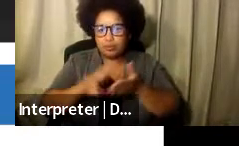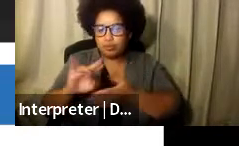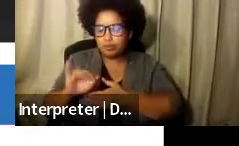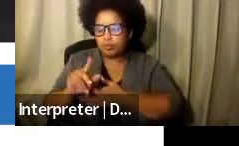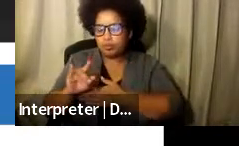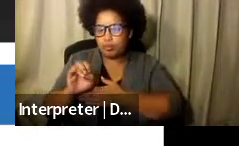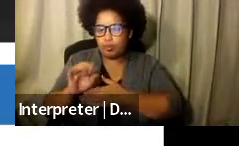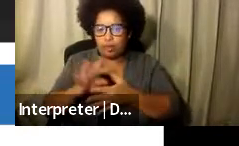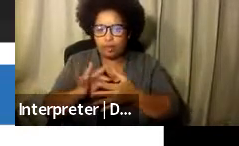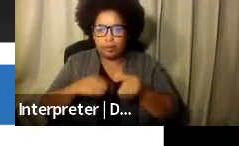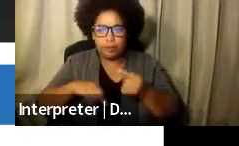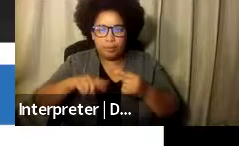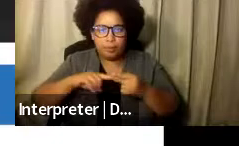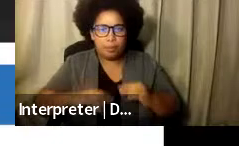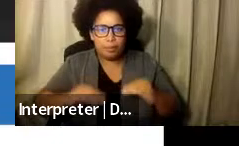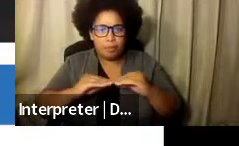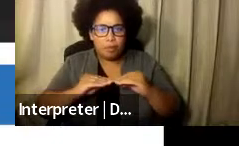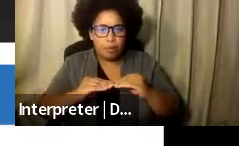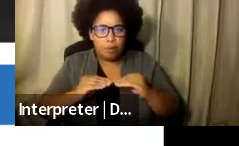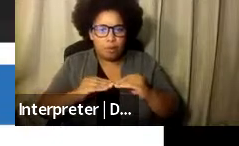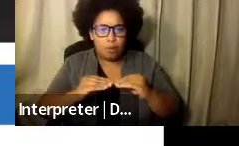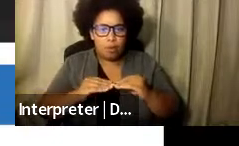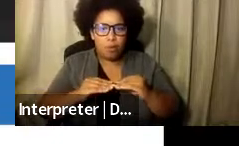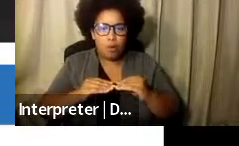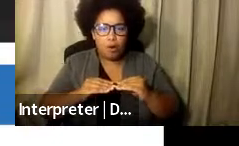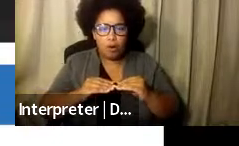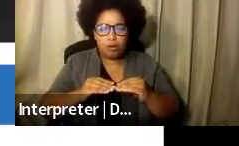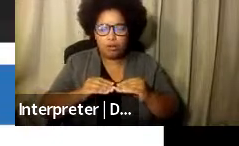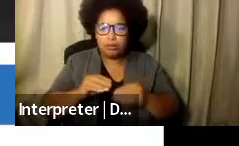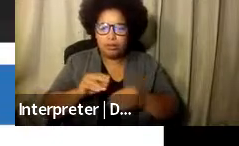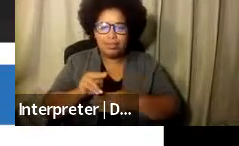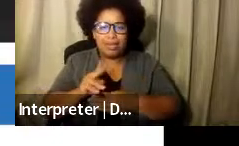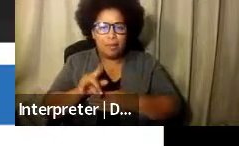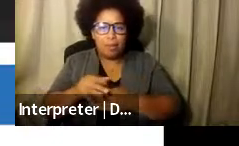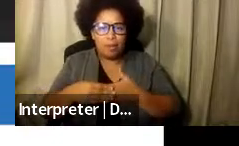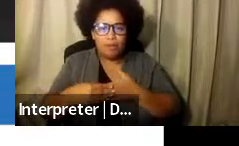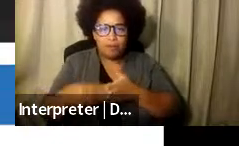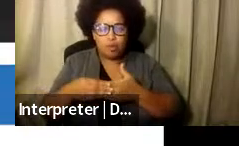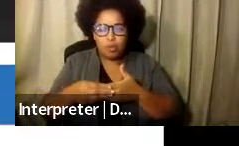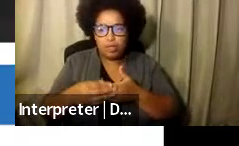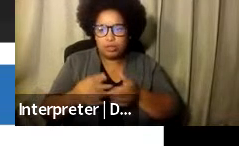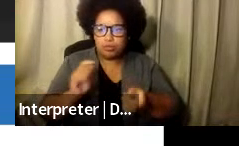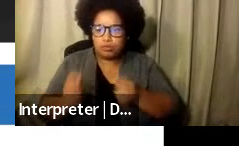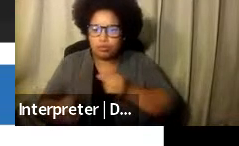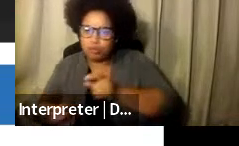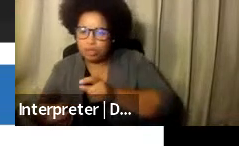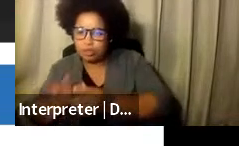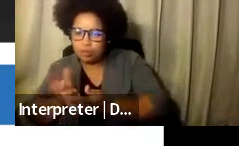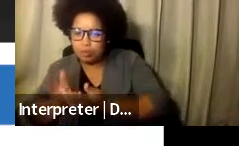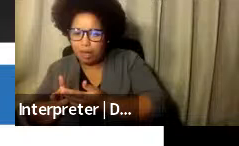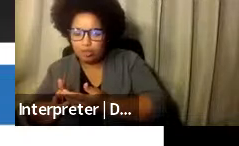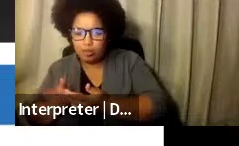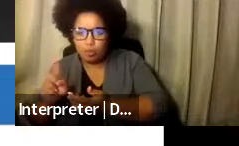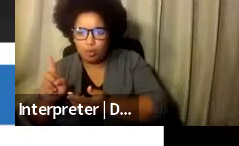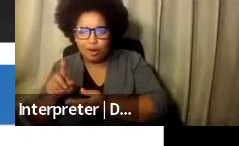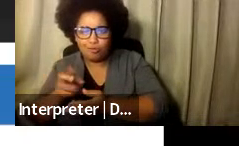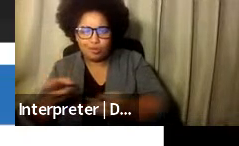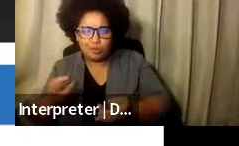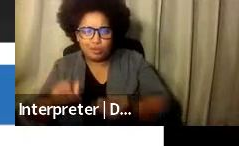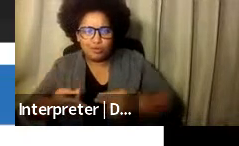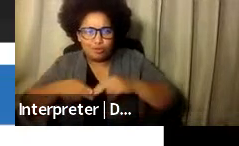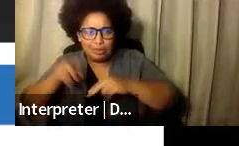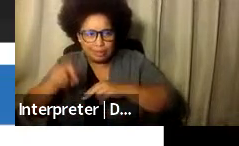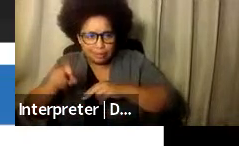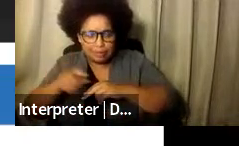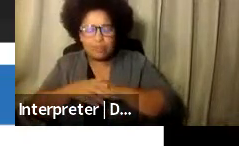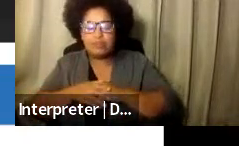about, you know, really being more nimble operations. So we're cross-training our staff so we can pivot to wherever the resources are needed. Our treatment education